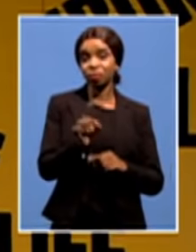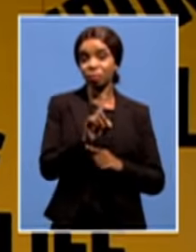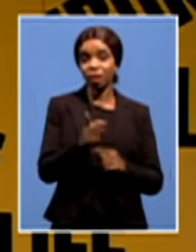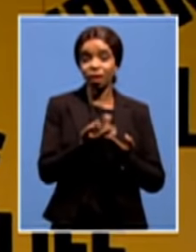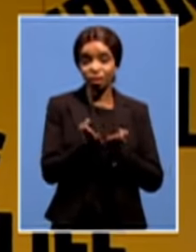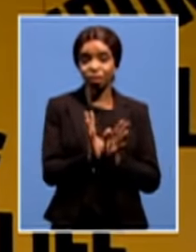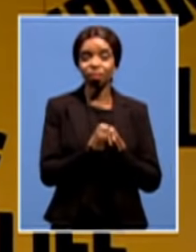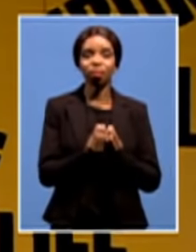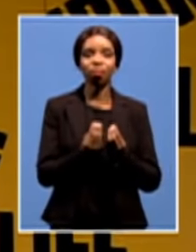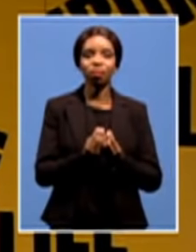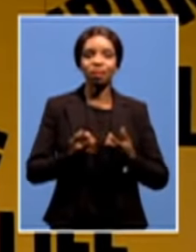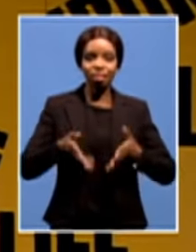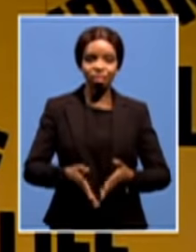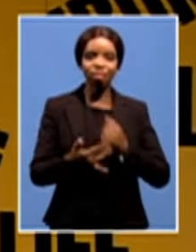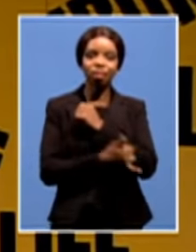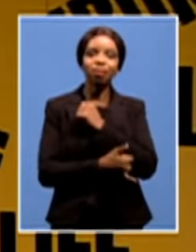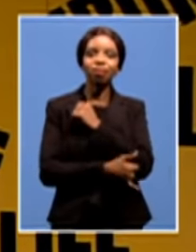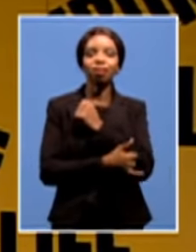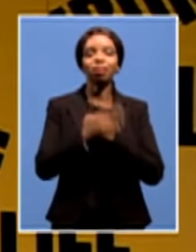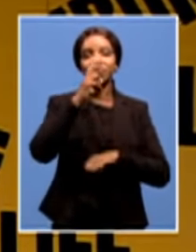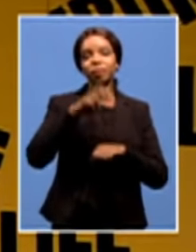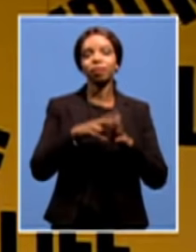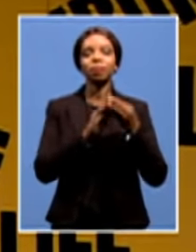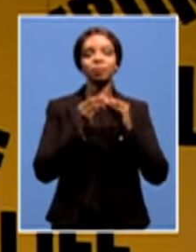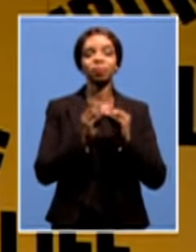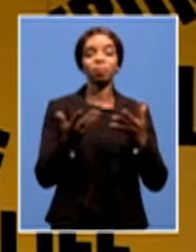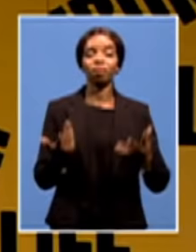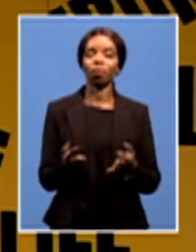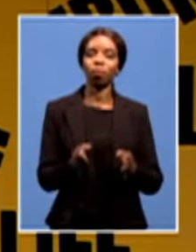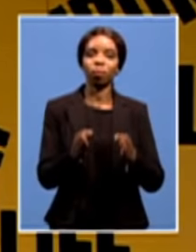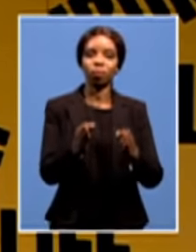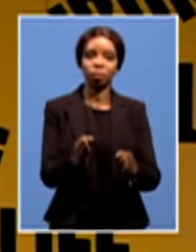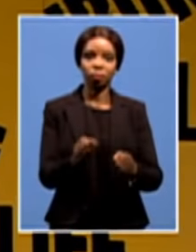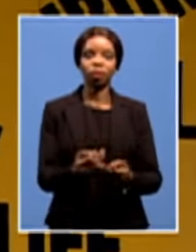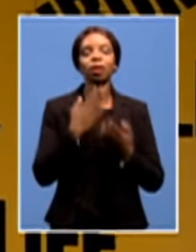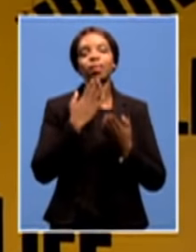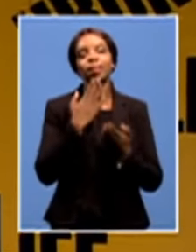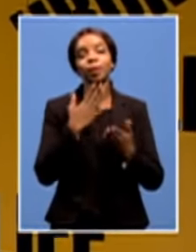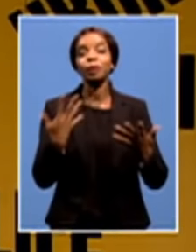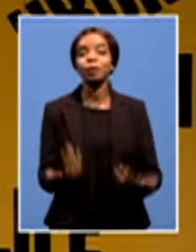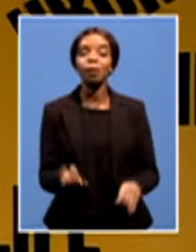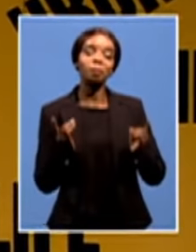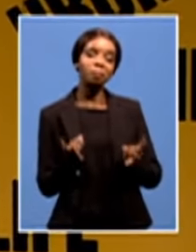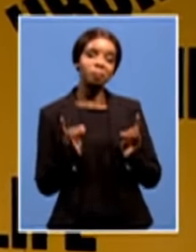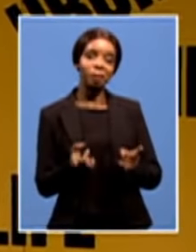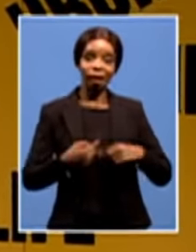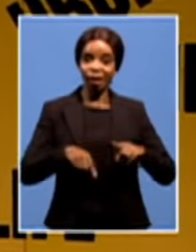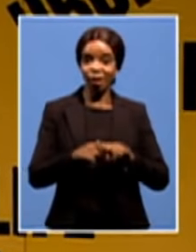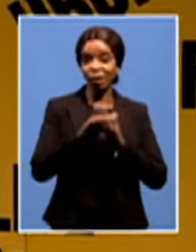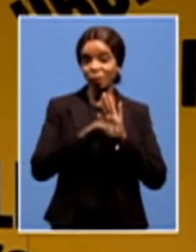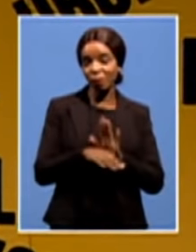conversations we need to have as a country if we're to map a way forward. We thank you, as always, for watching and participating in our